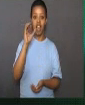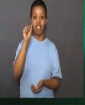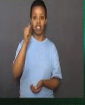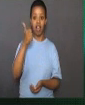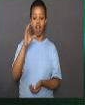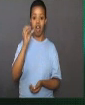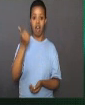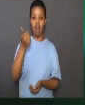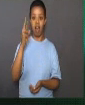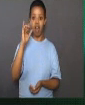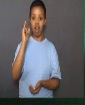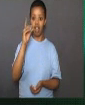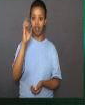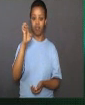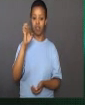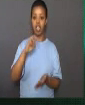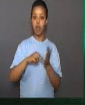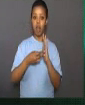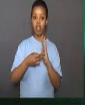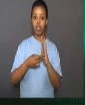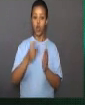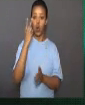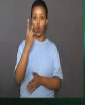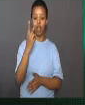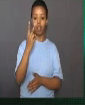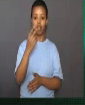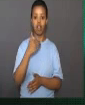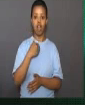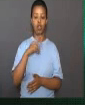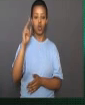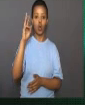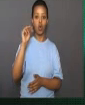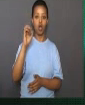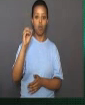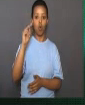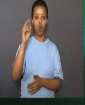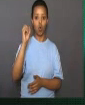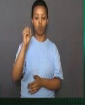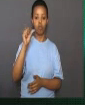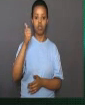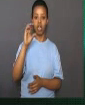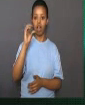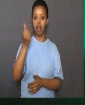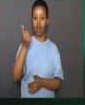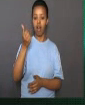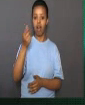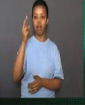Disaccharides are made of 2 monosaccharides, and many sugar units